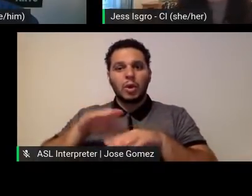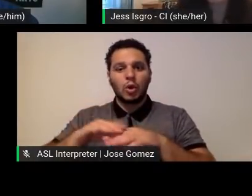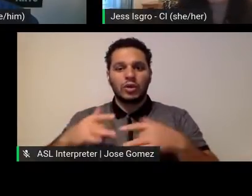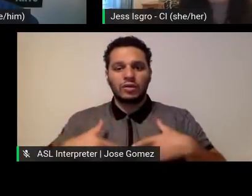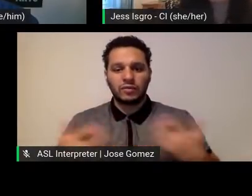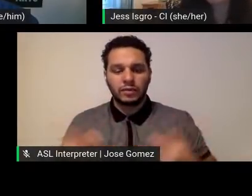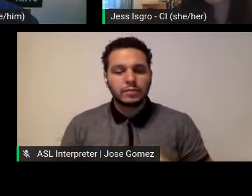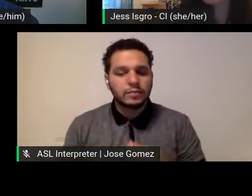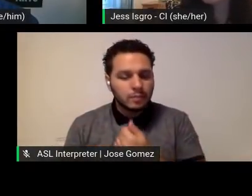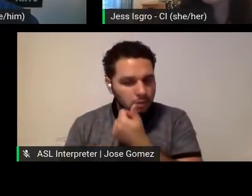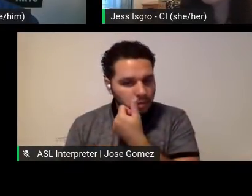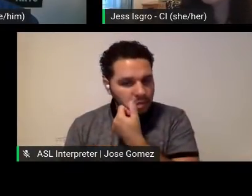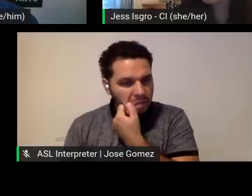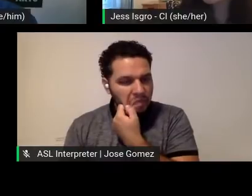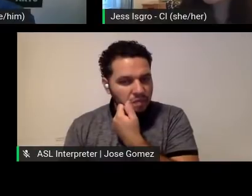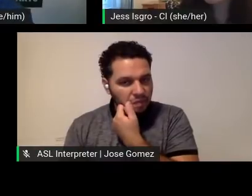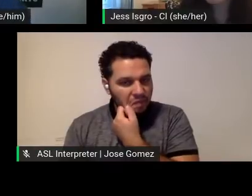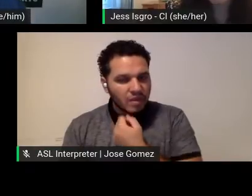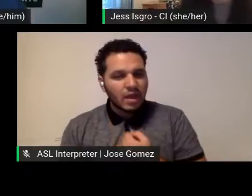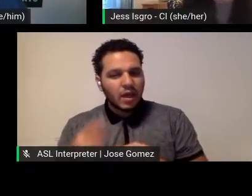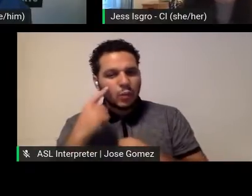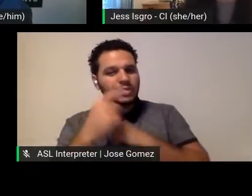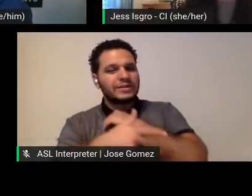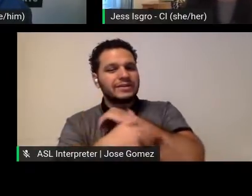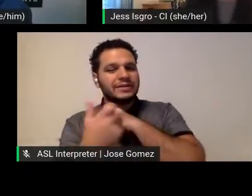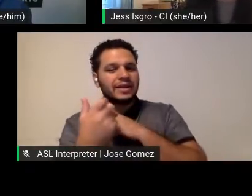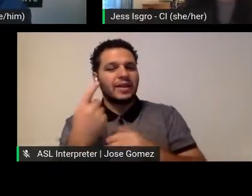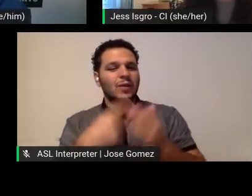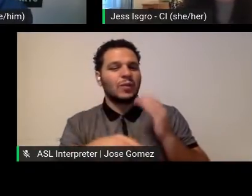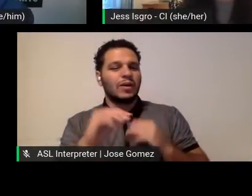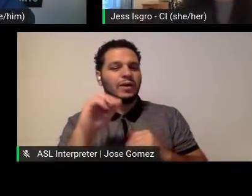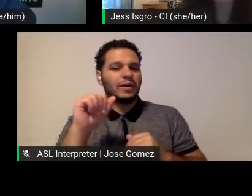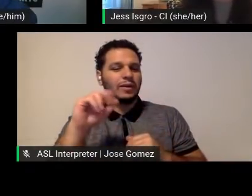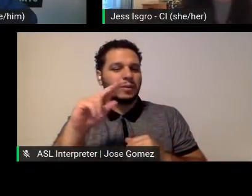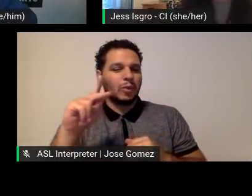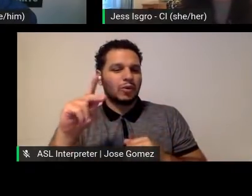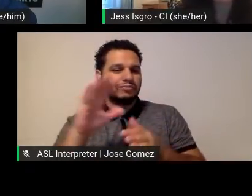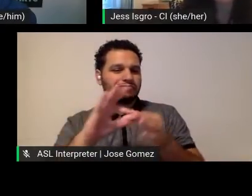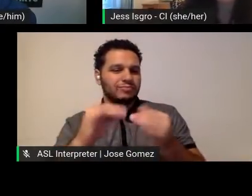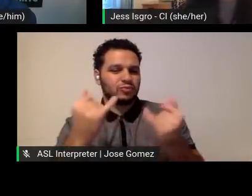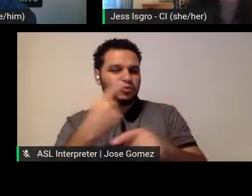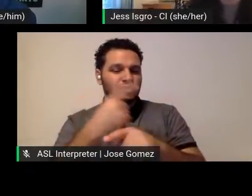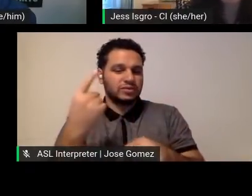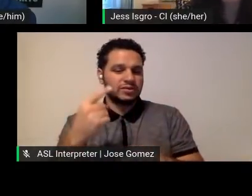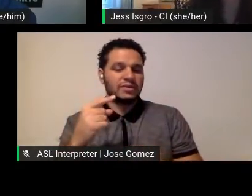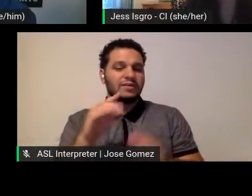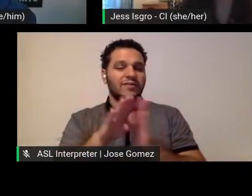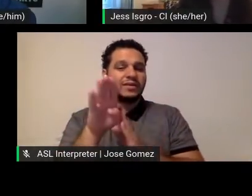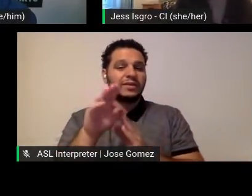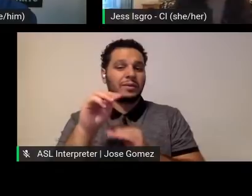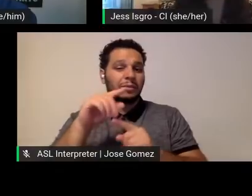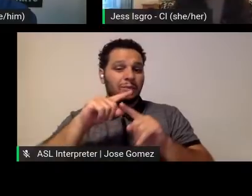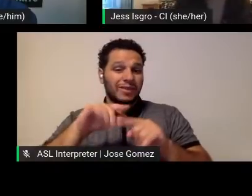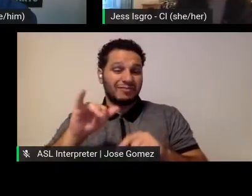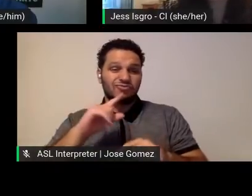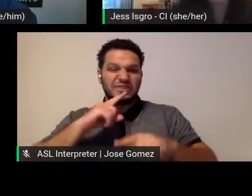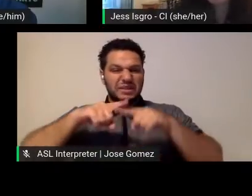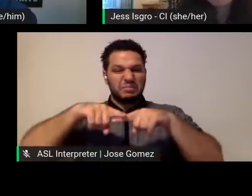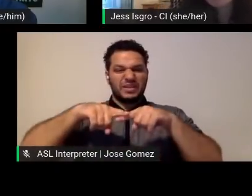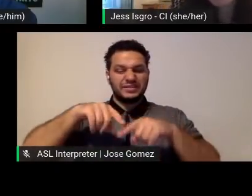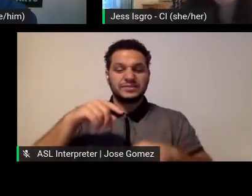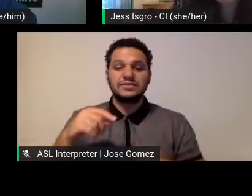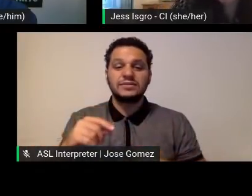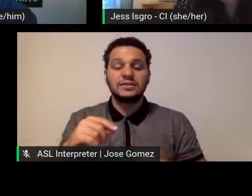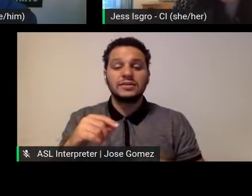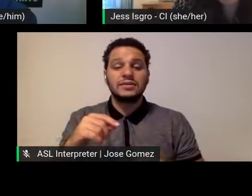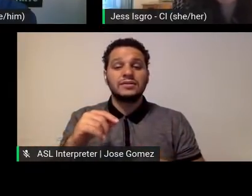Sure. I'm going to steal a little bit of what I think Mark Schaefer said today, which is that with all things in marketing, it depends. I would say event response